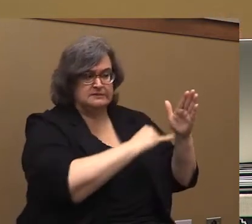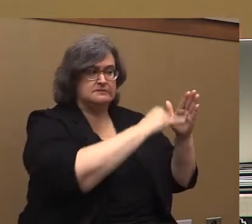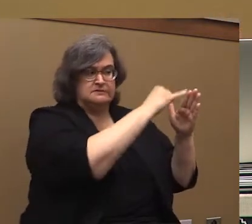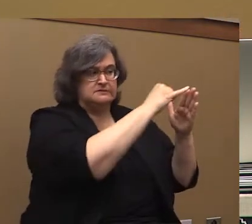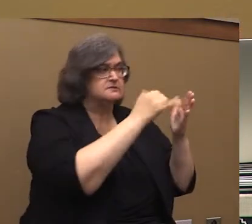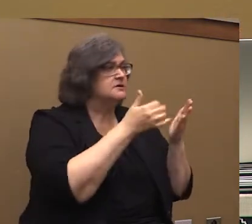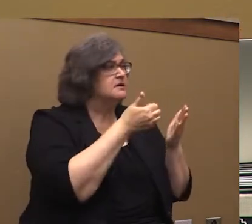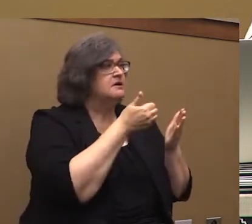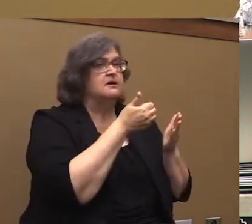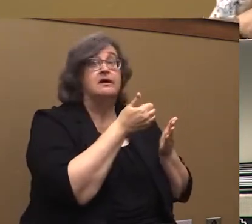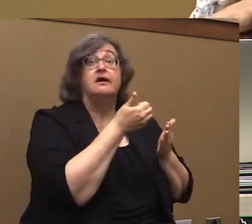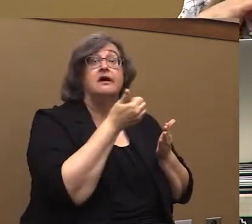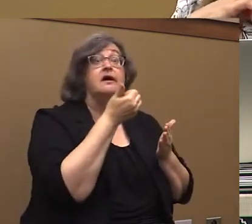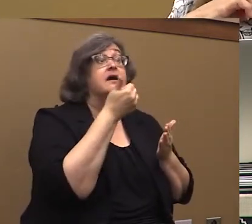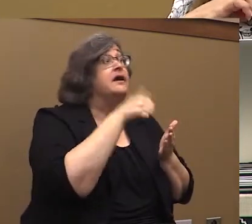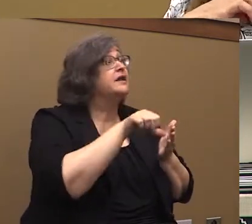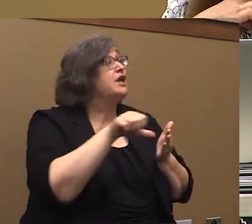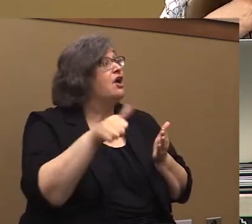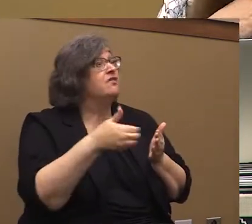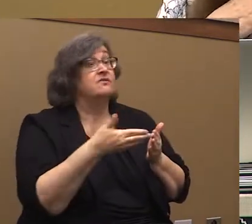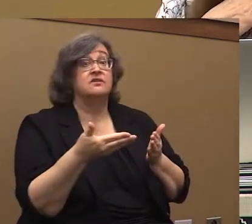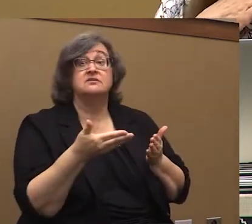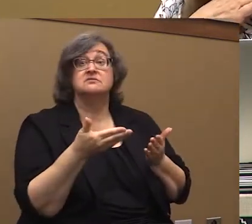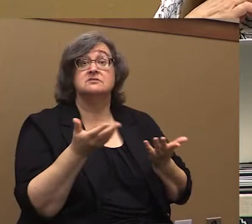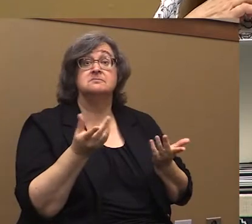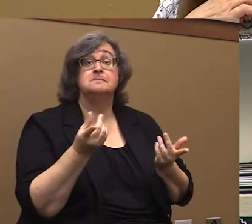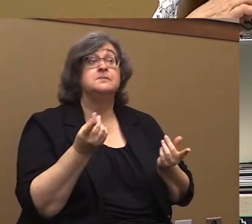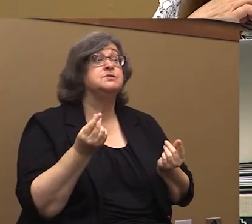it. Any other things that people did?